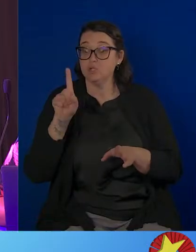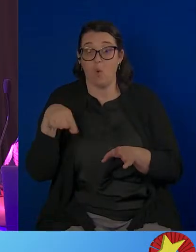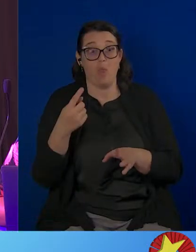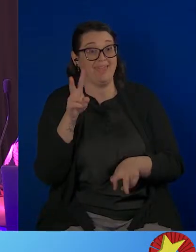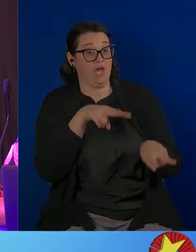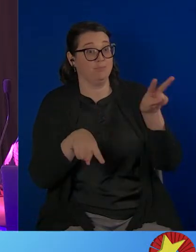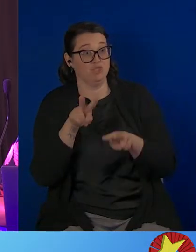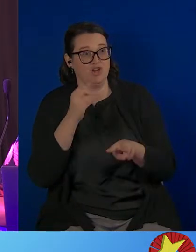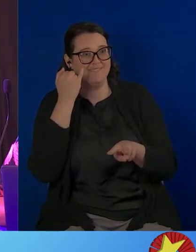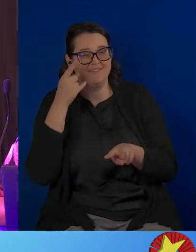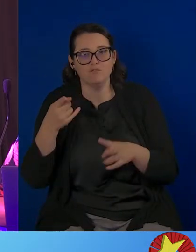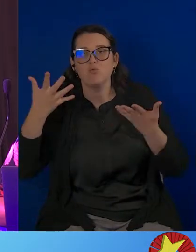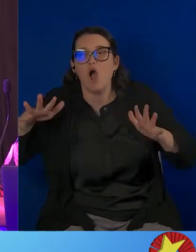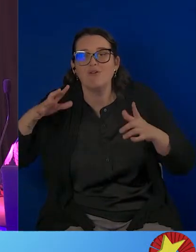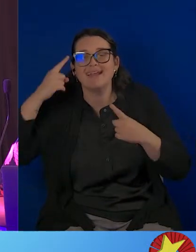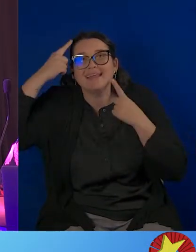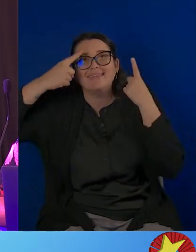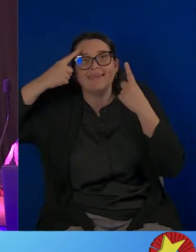in their mind.